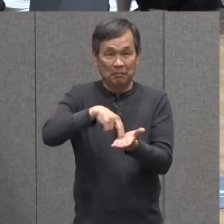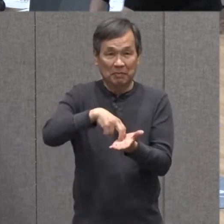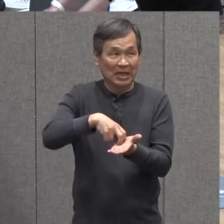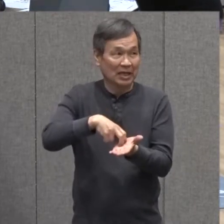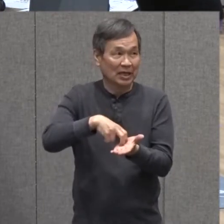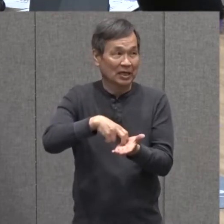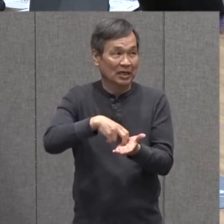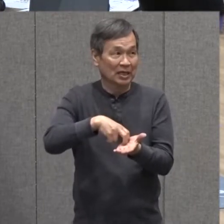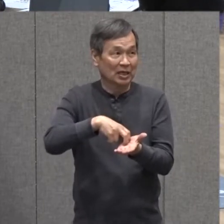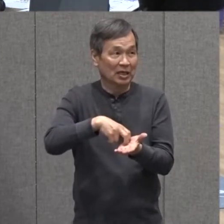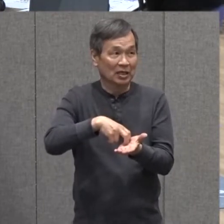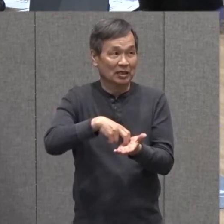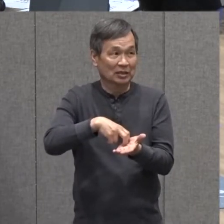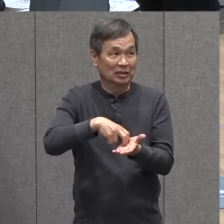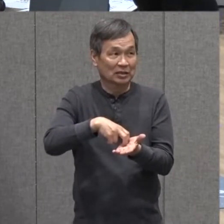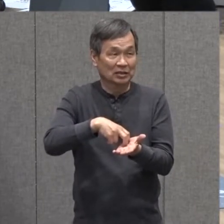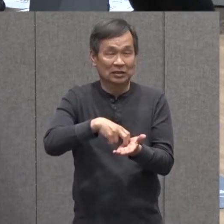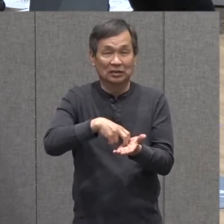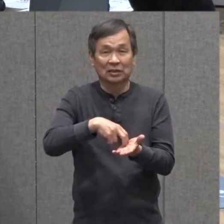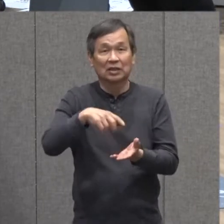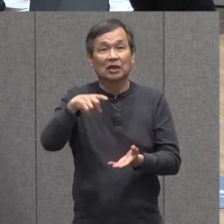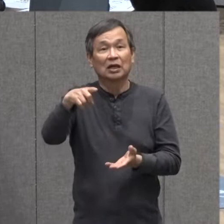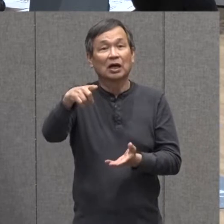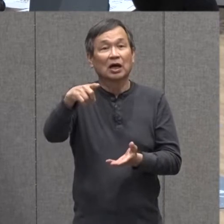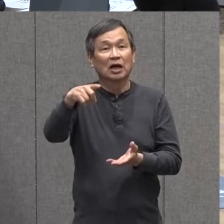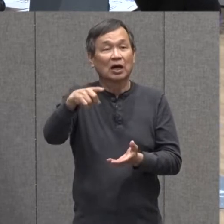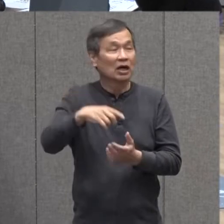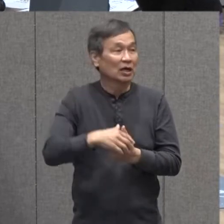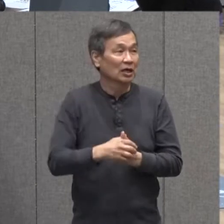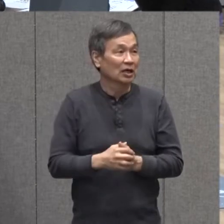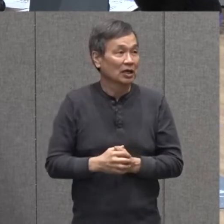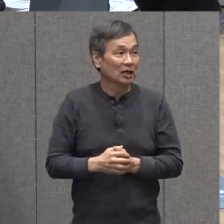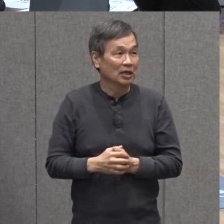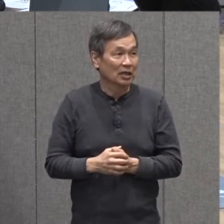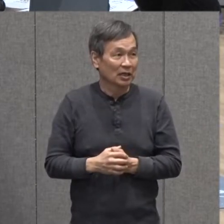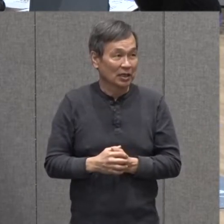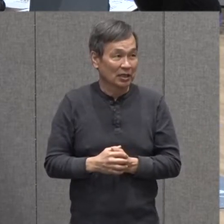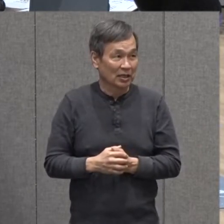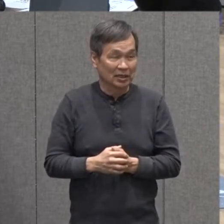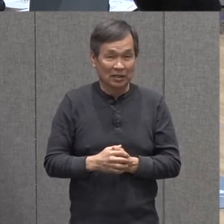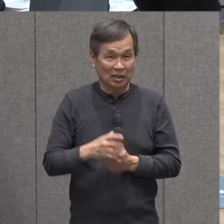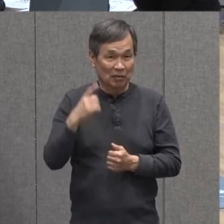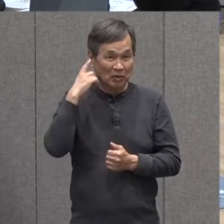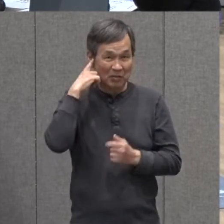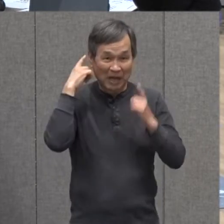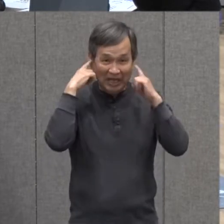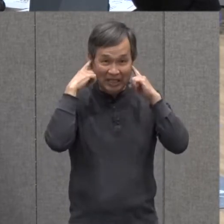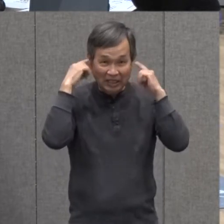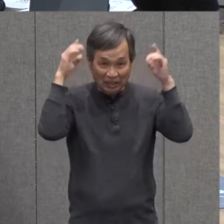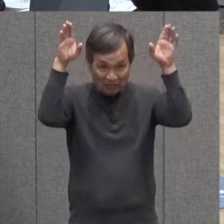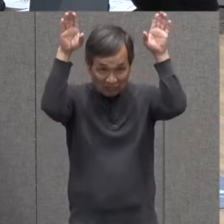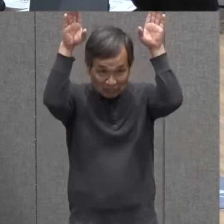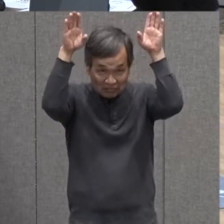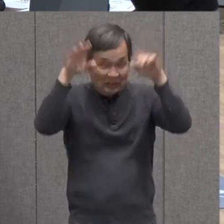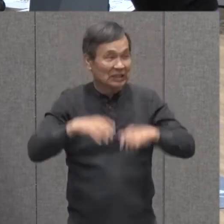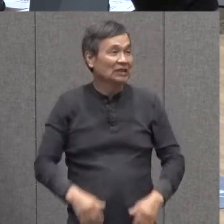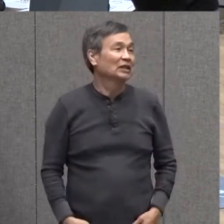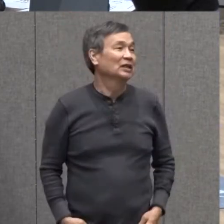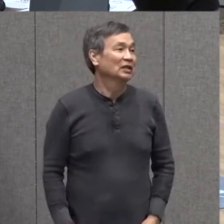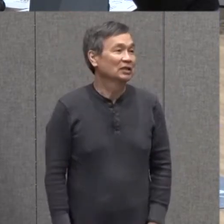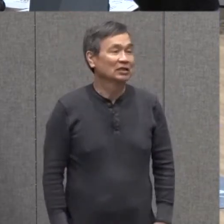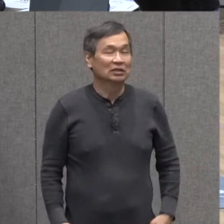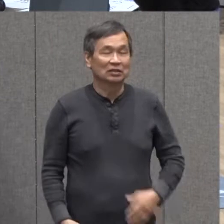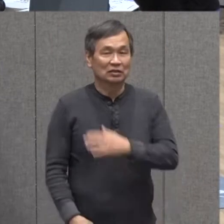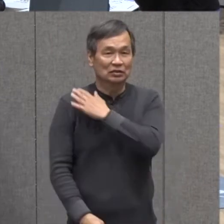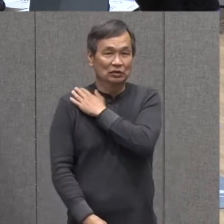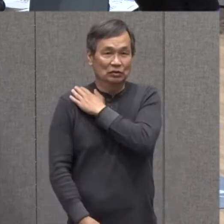a poner la and posición de la bring your silla. arms up in front of you, right by your ears. Las manos junto a tus Make sure those orejas.